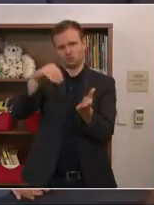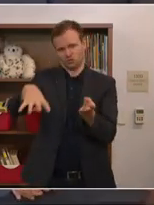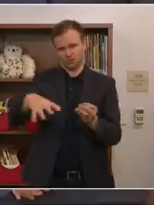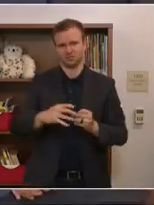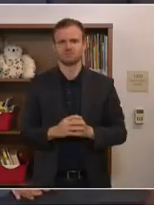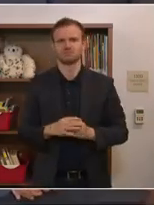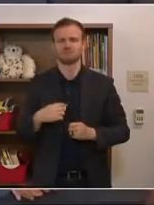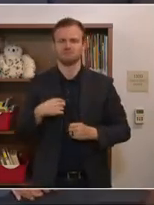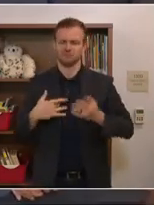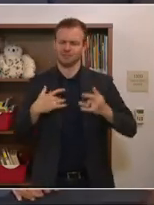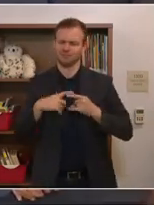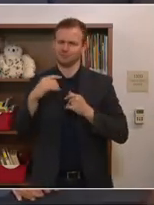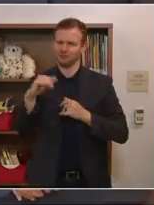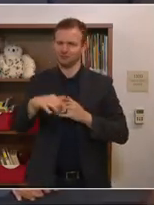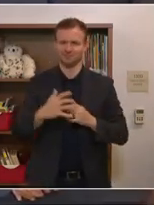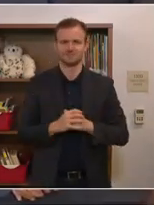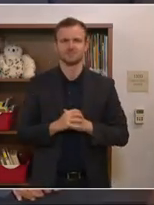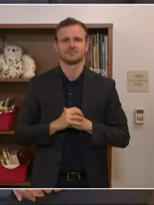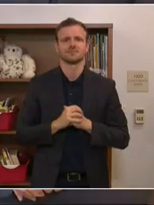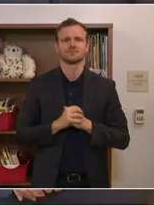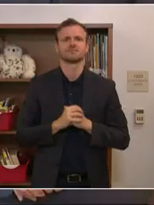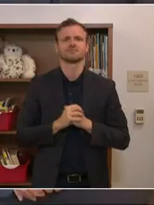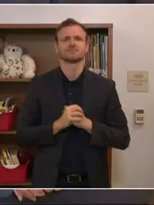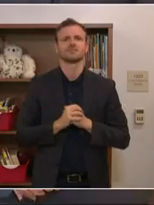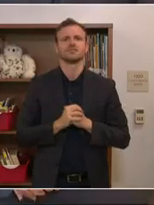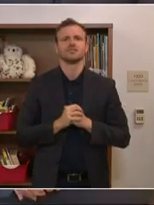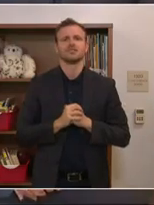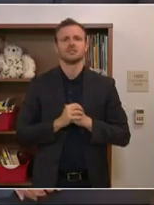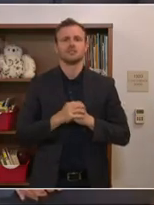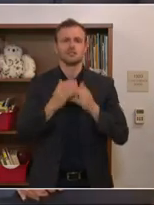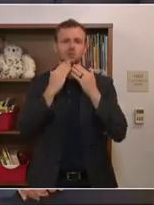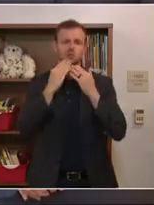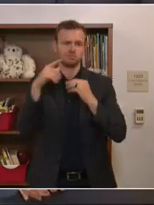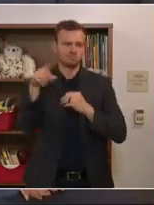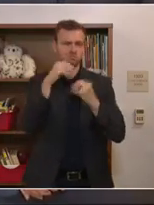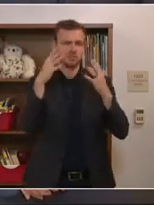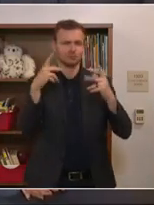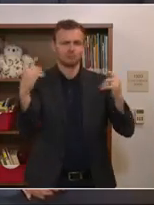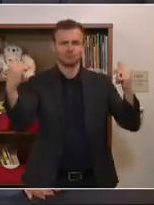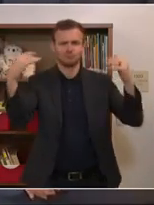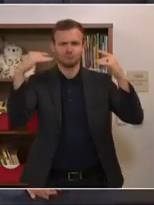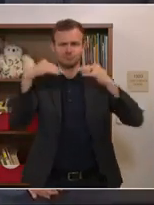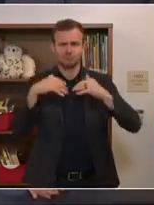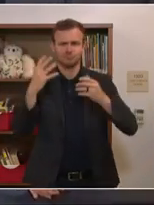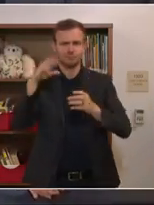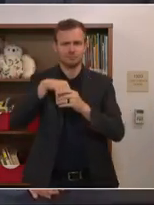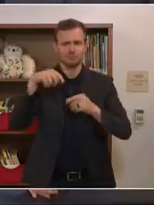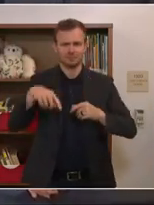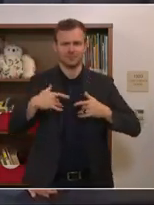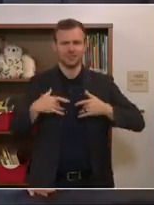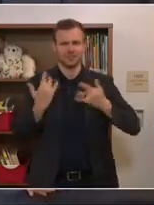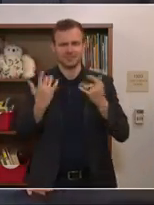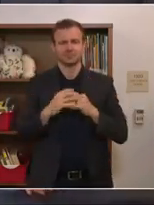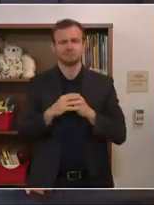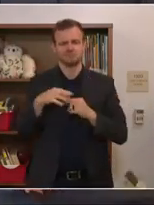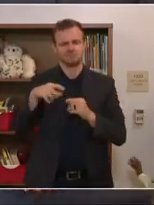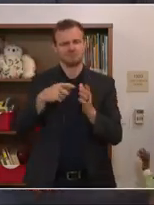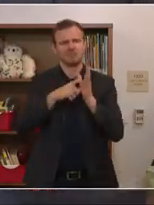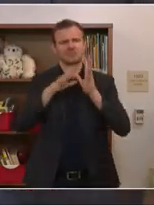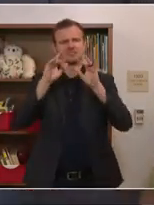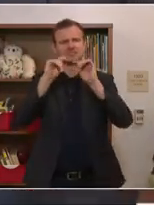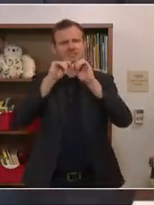it's my job to thank the folks that helped make this possible. I mean, this is a team effort. It's a team effort. So I want to thank some folks that are sung and